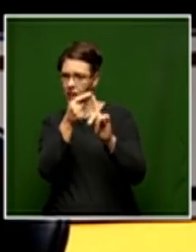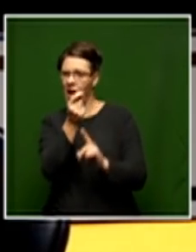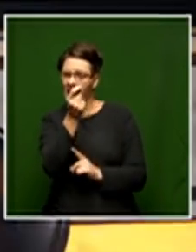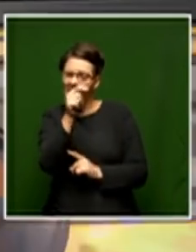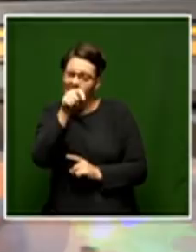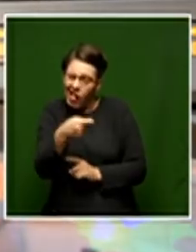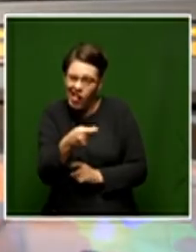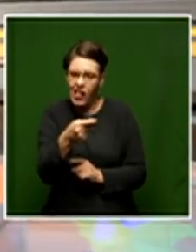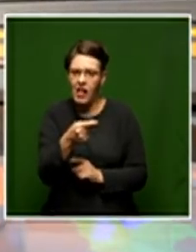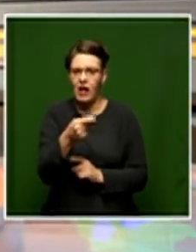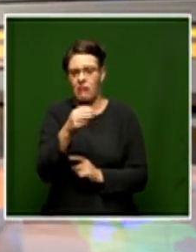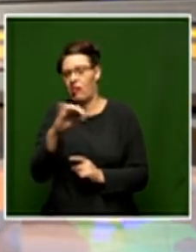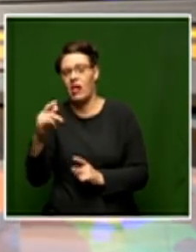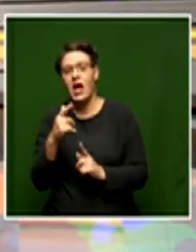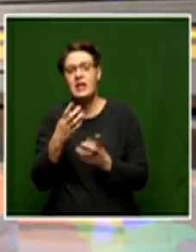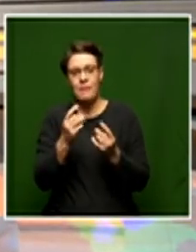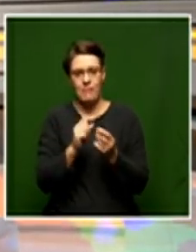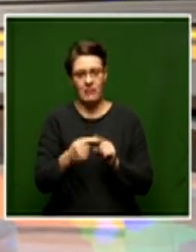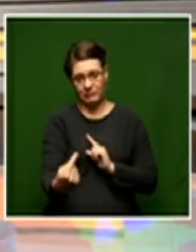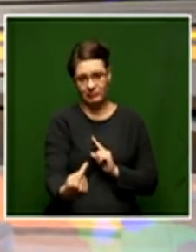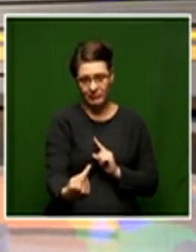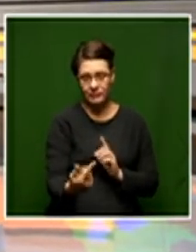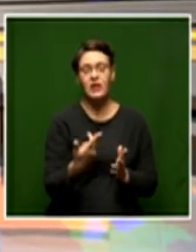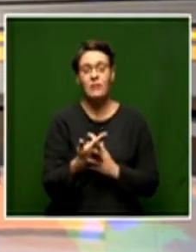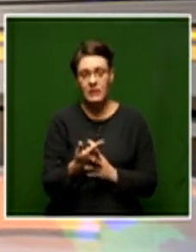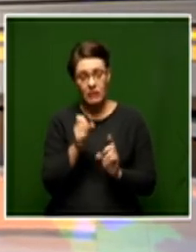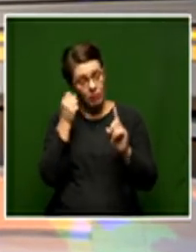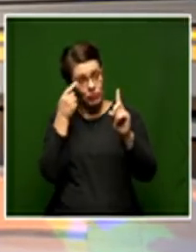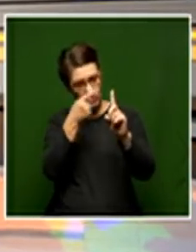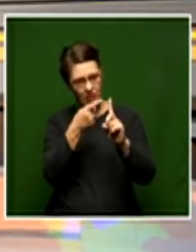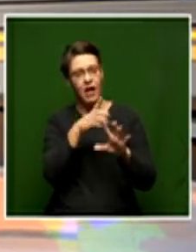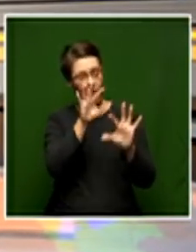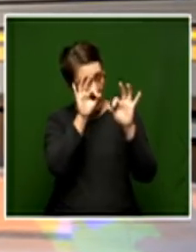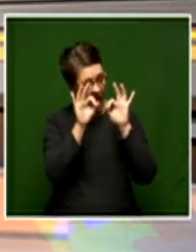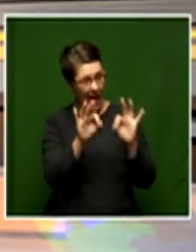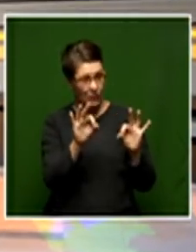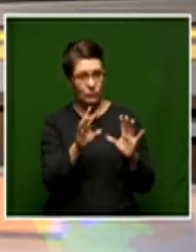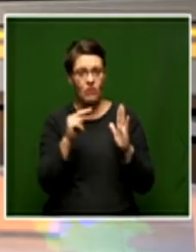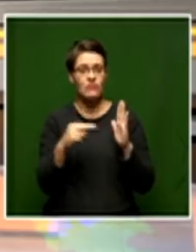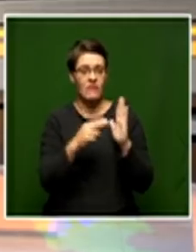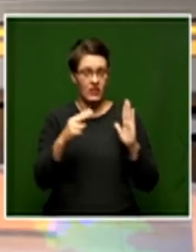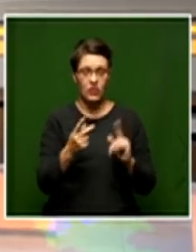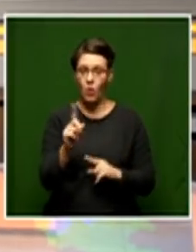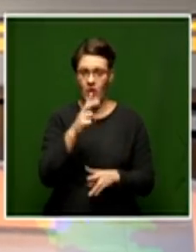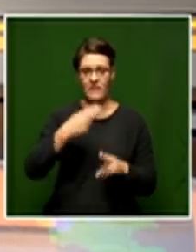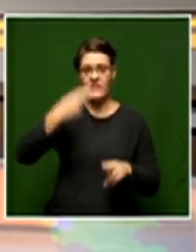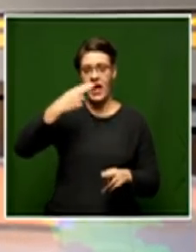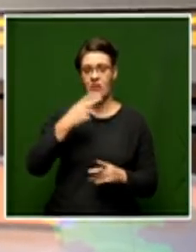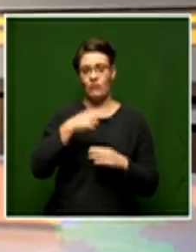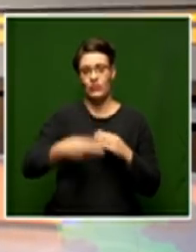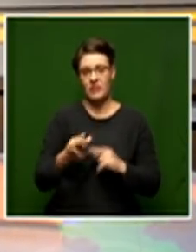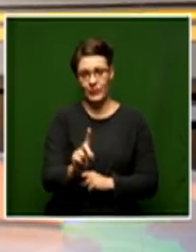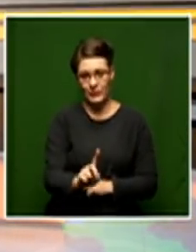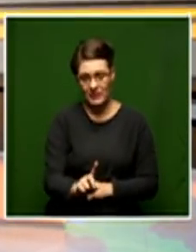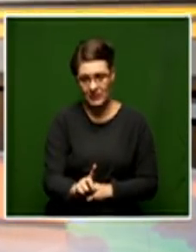out. Yeah. So these are, as projections, are pretty accurate reflections of what the final results